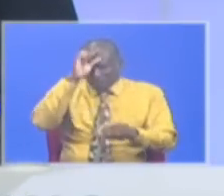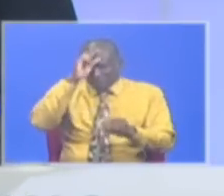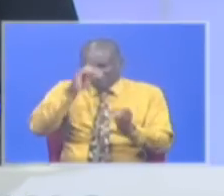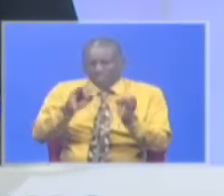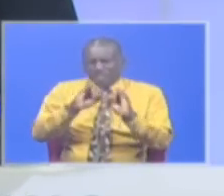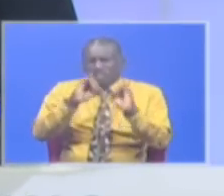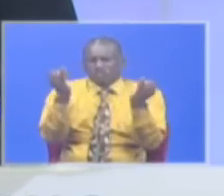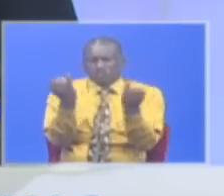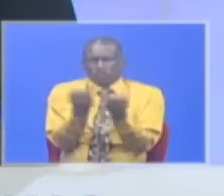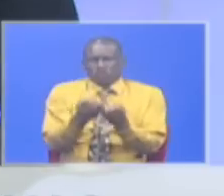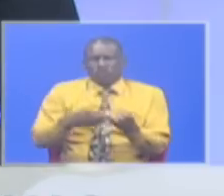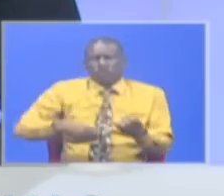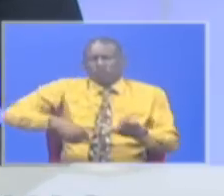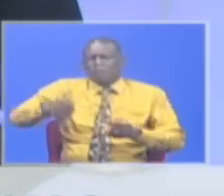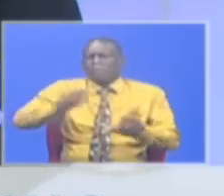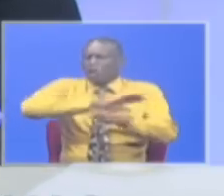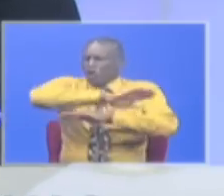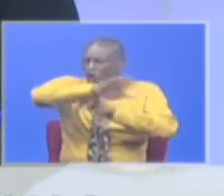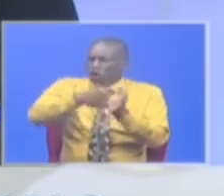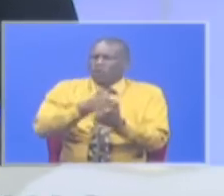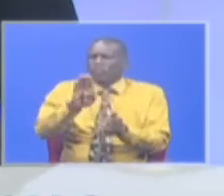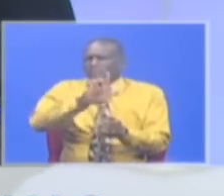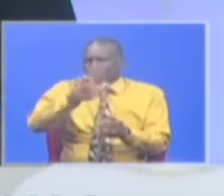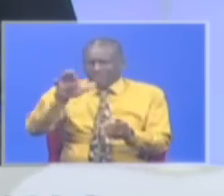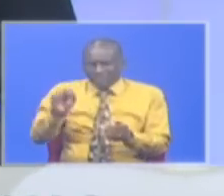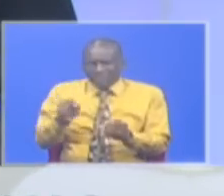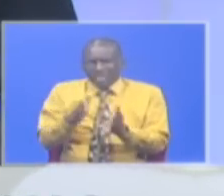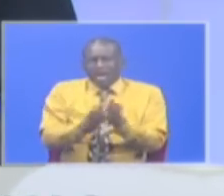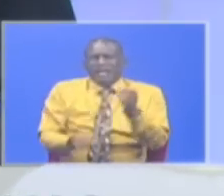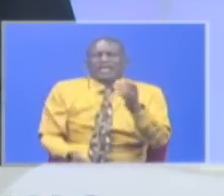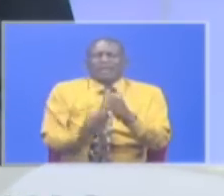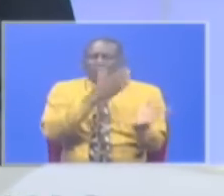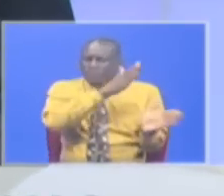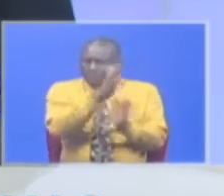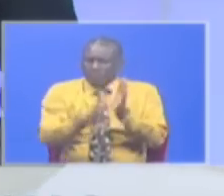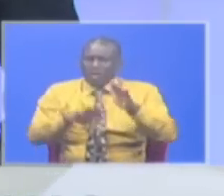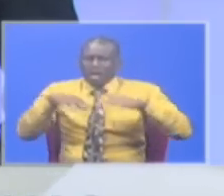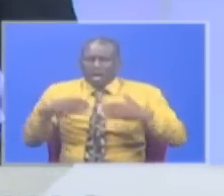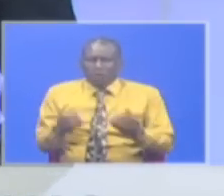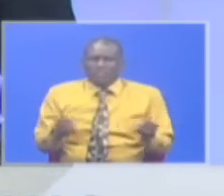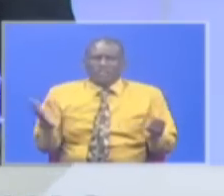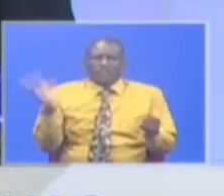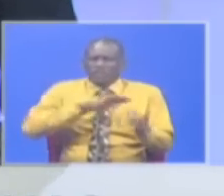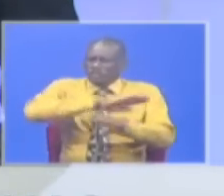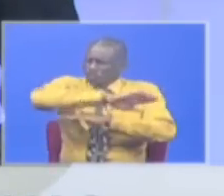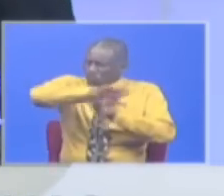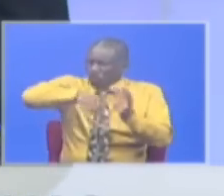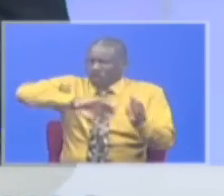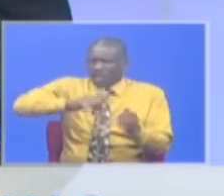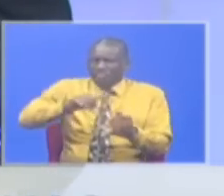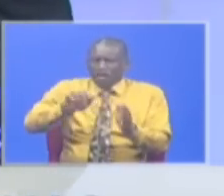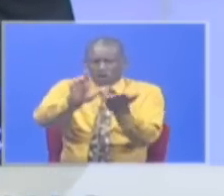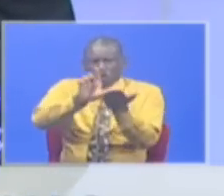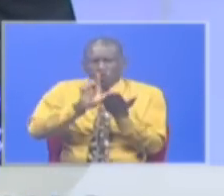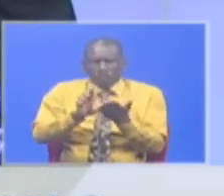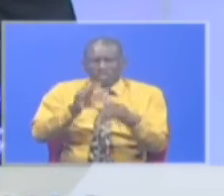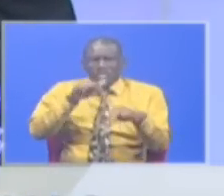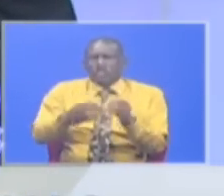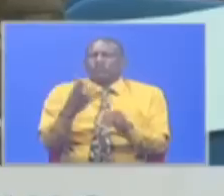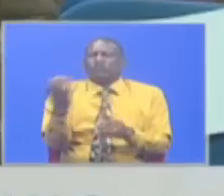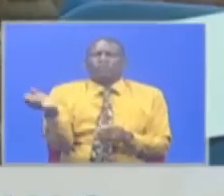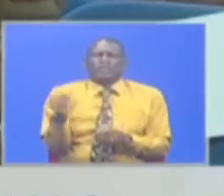to clear all pending bills and also come up with plans on how they will clear all their outstanding loans within 4 months.